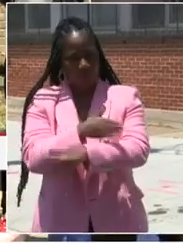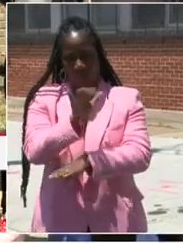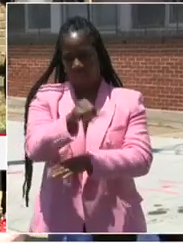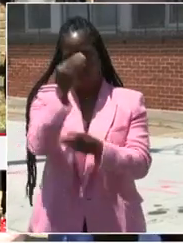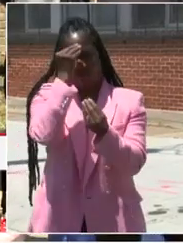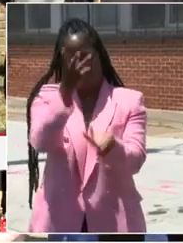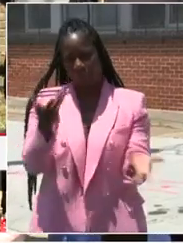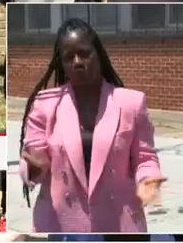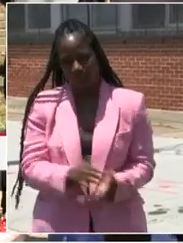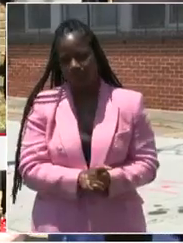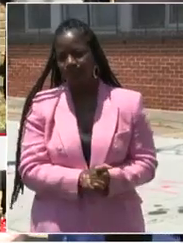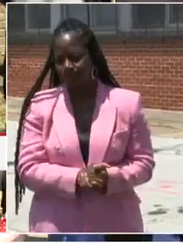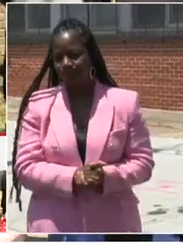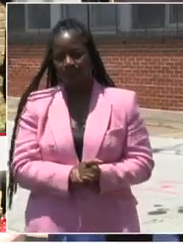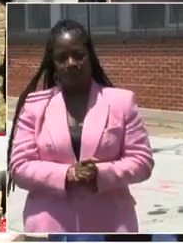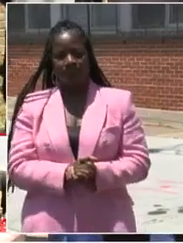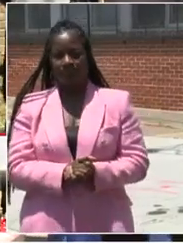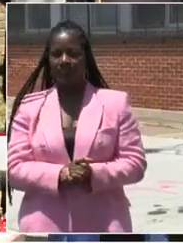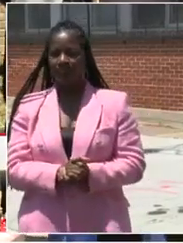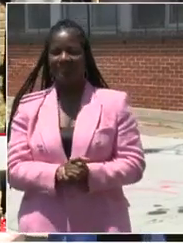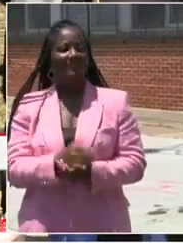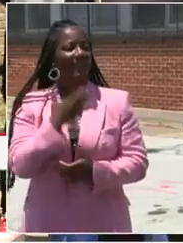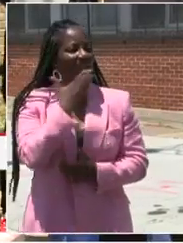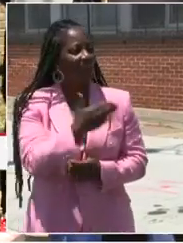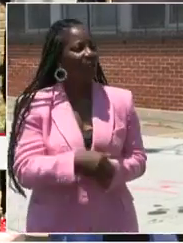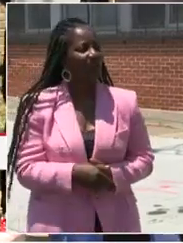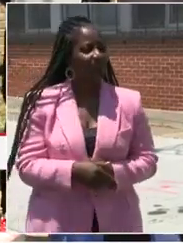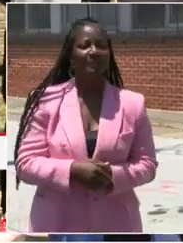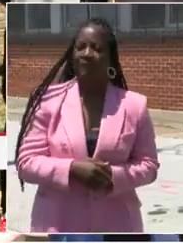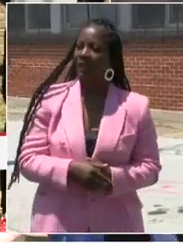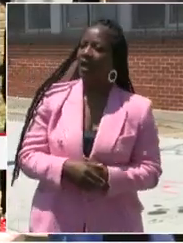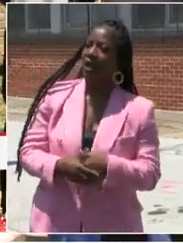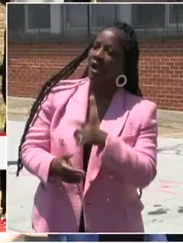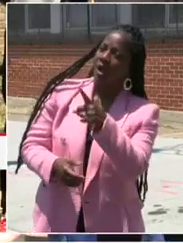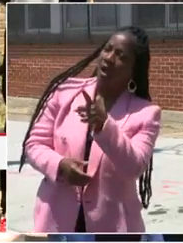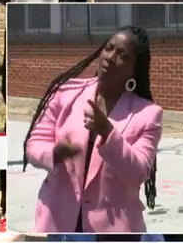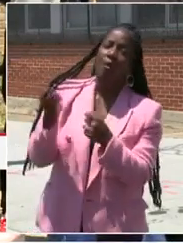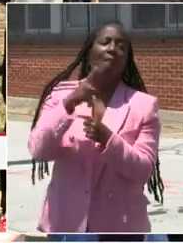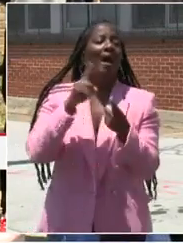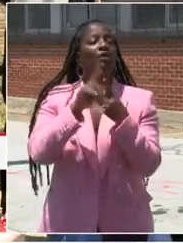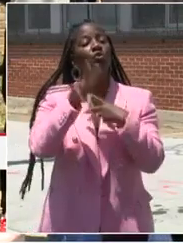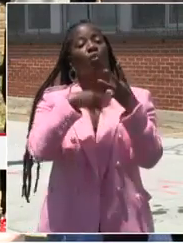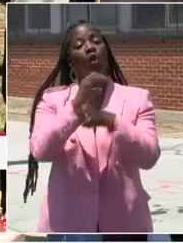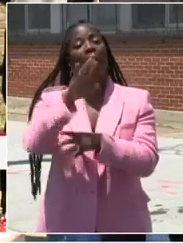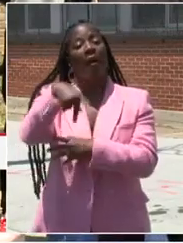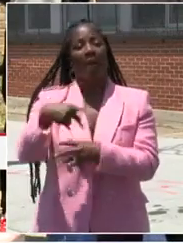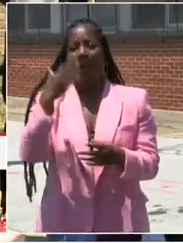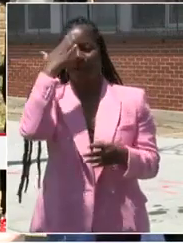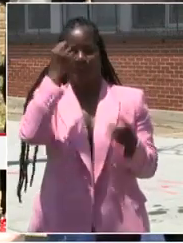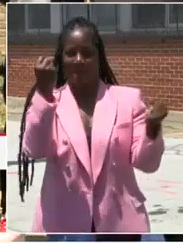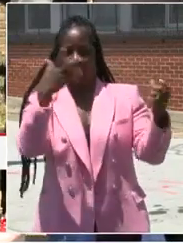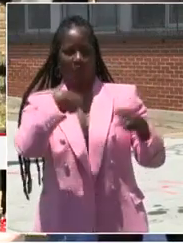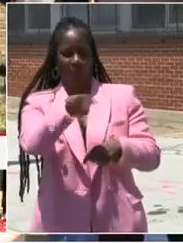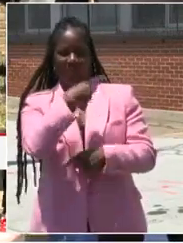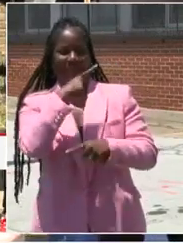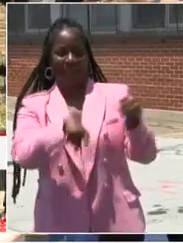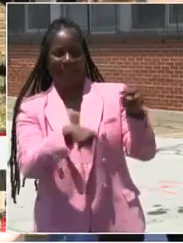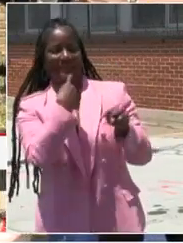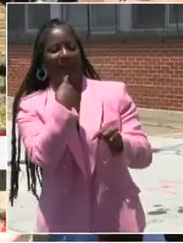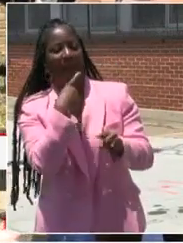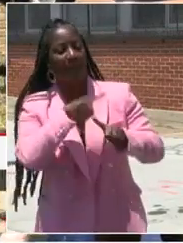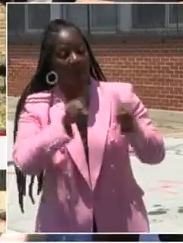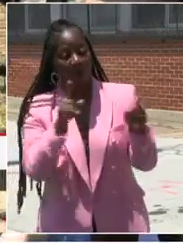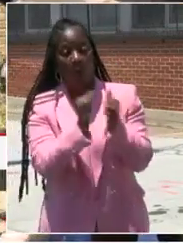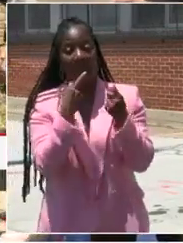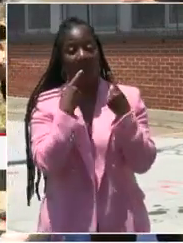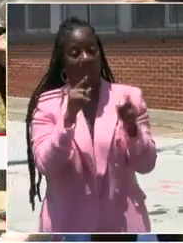that investigation right now. You bet. Mayor, just going back to the World Cup real quick. I know there's a lot you can't say just yet, but with the announcement